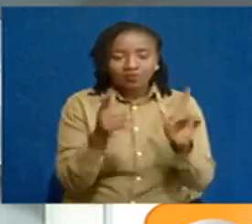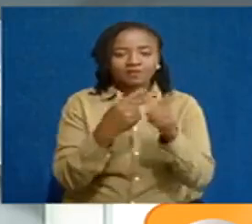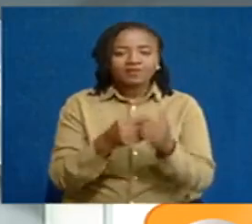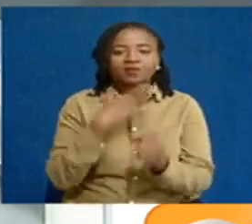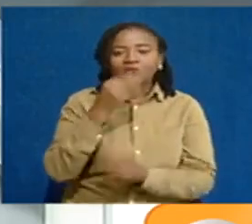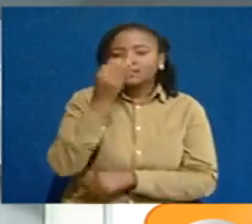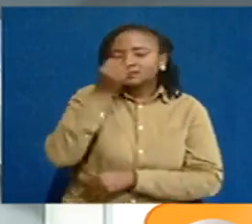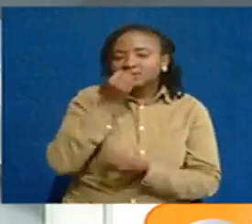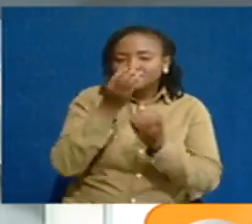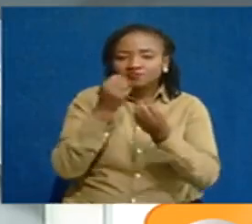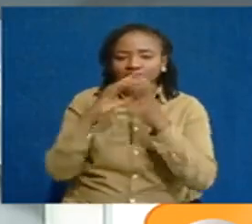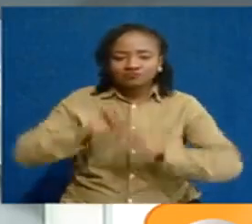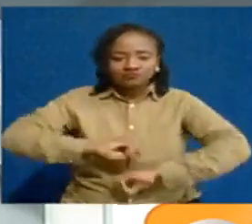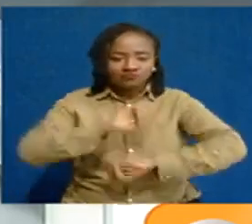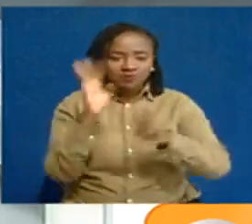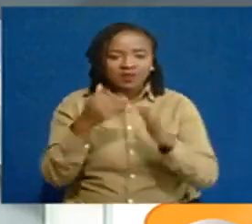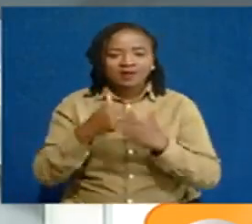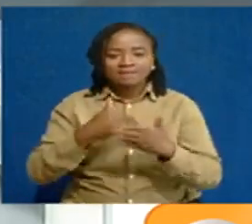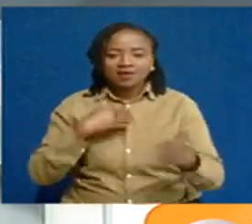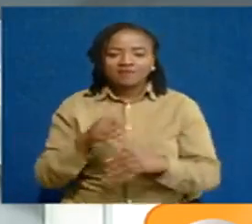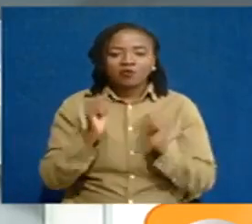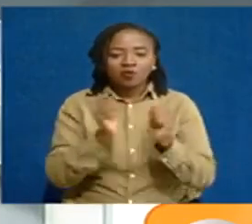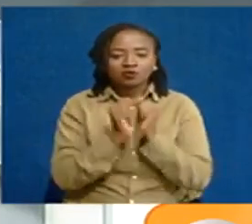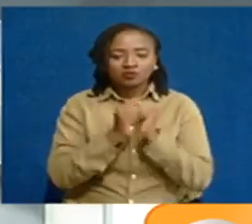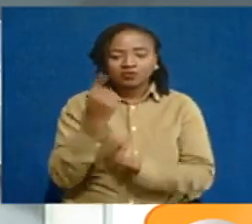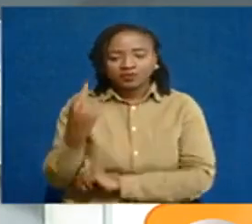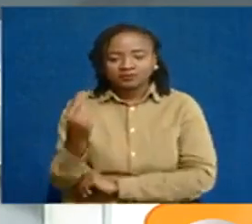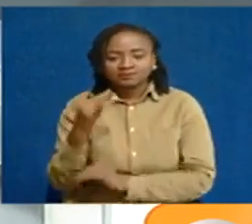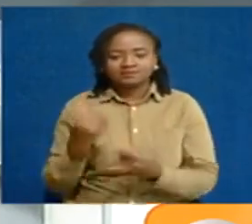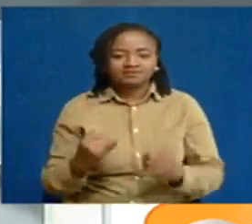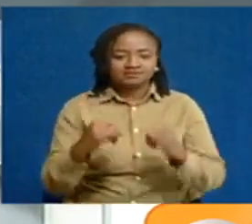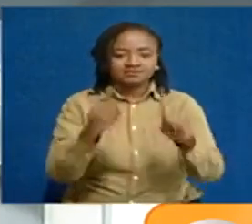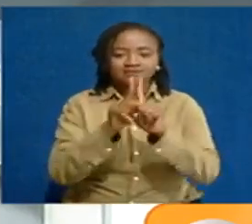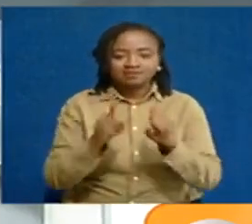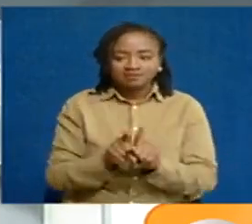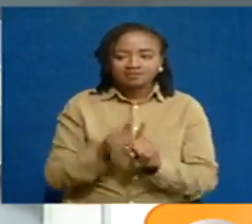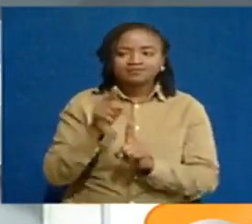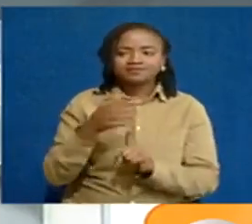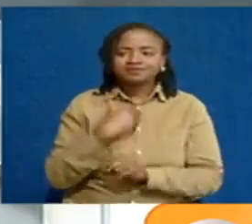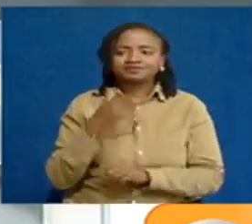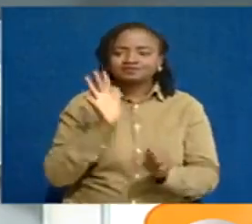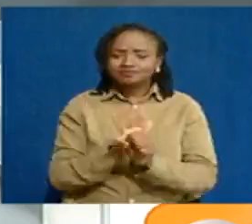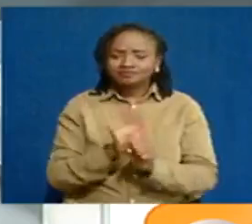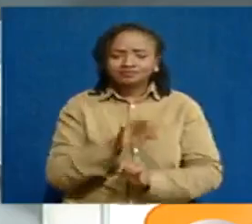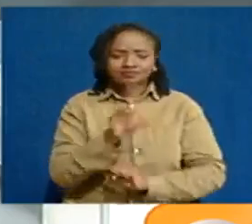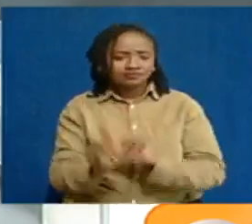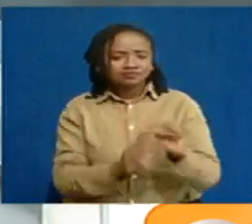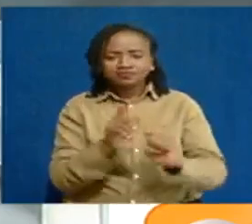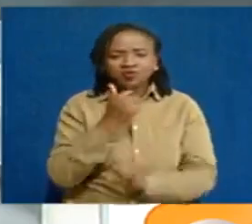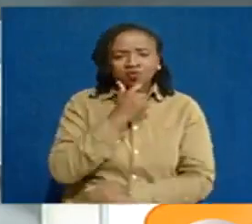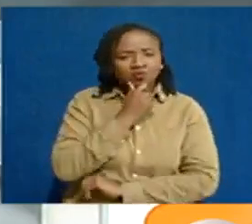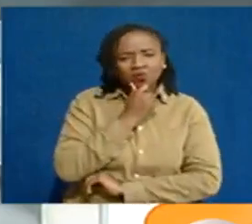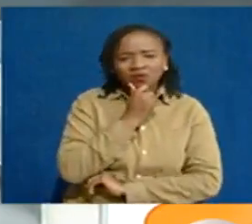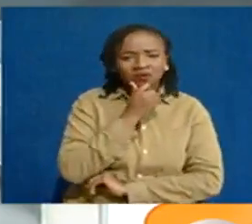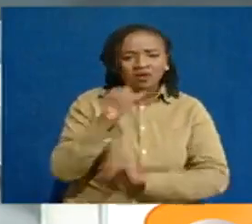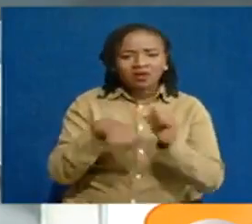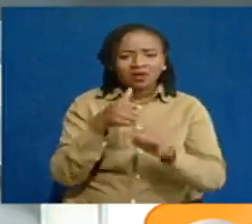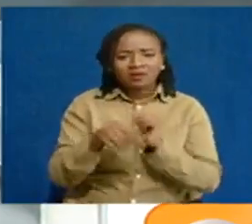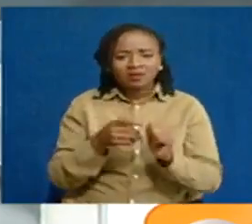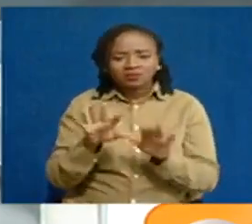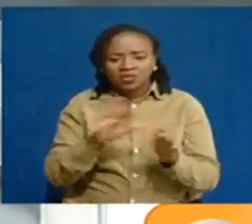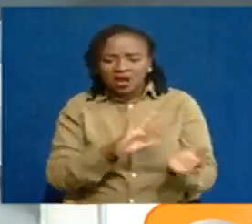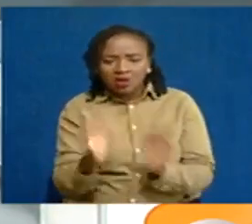hours before the October 1st rollout date for SHA. Now, the clearance comes as questions linger over the criteria that will be used to